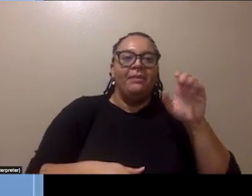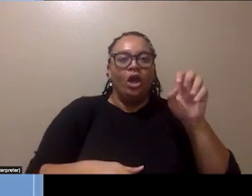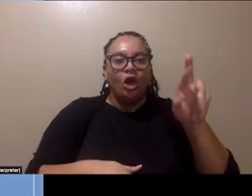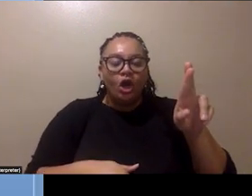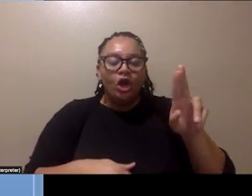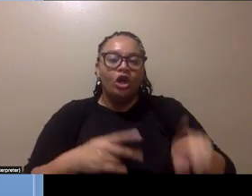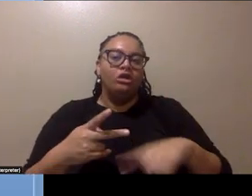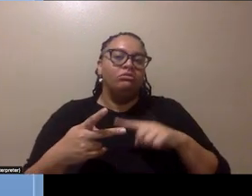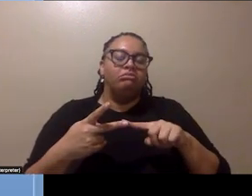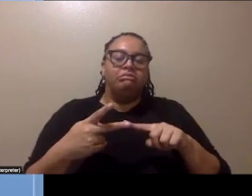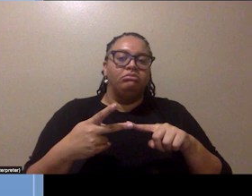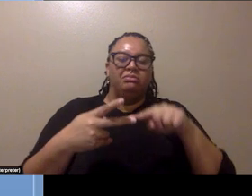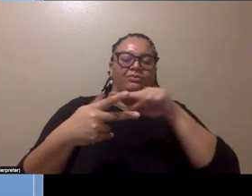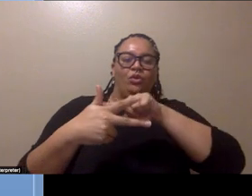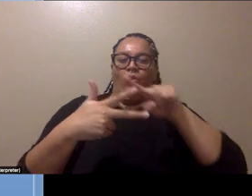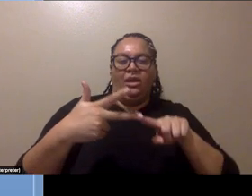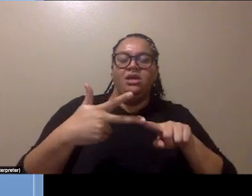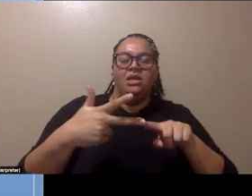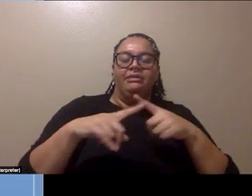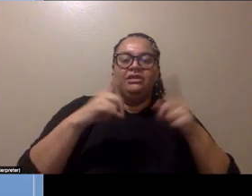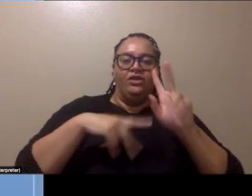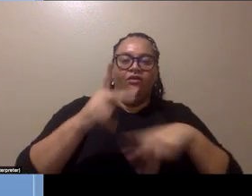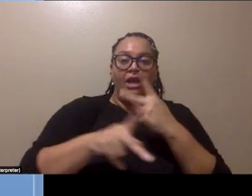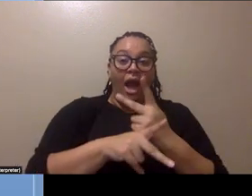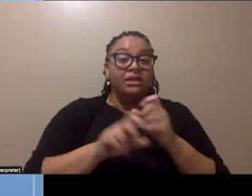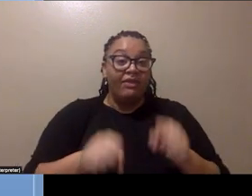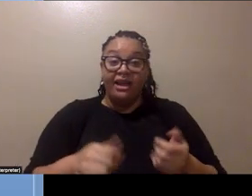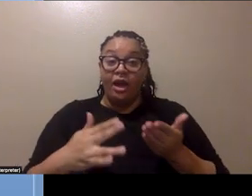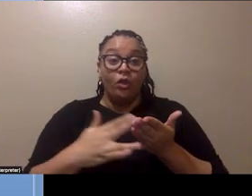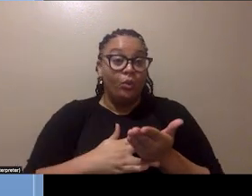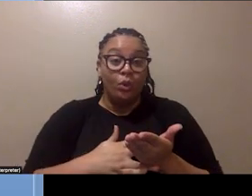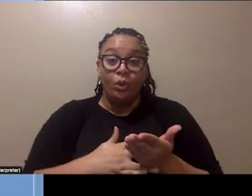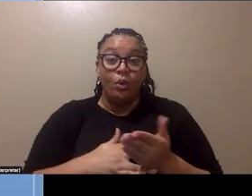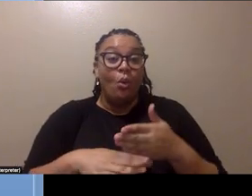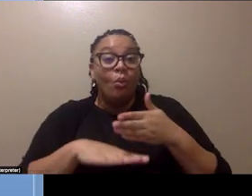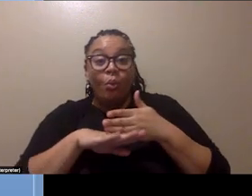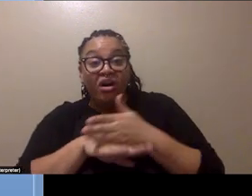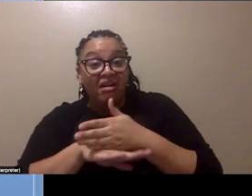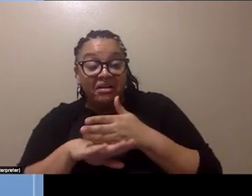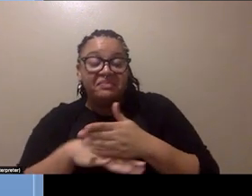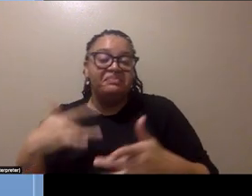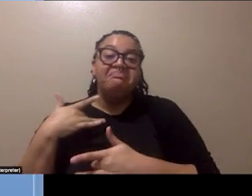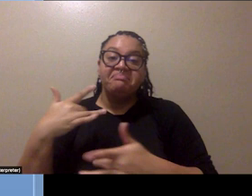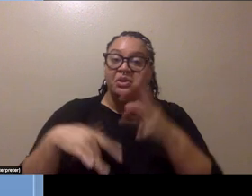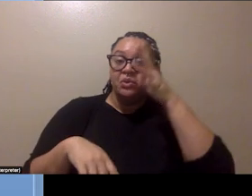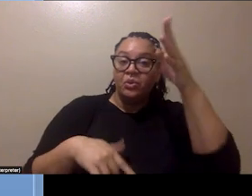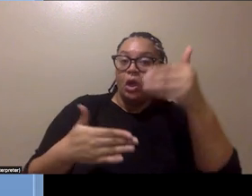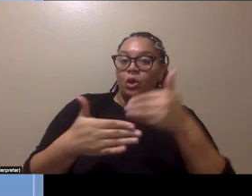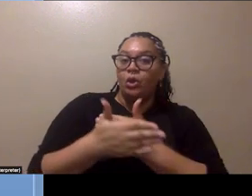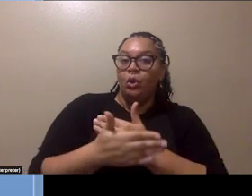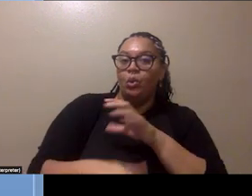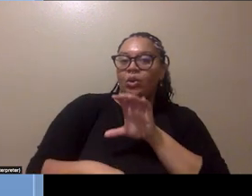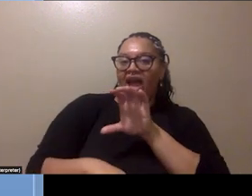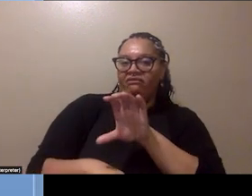woodpecker, red-breasted sapsucker. So these are all considered strong excavators, and they can get through sound wood. They will